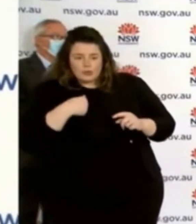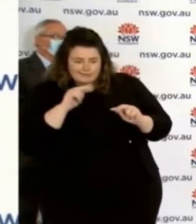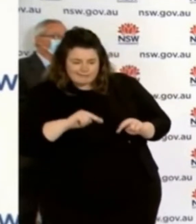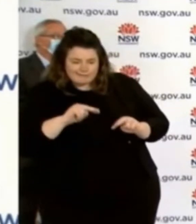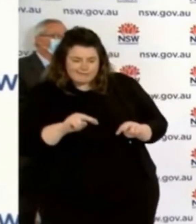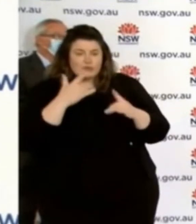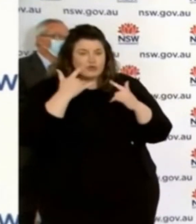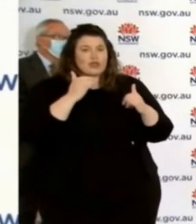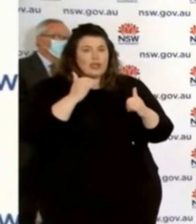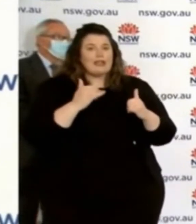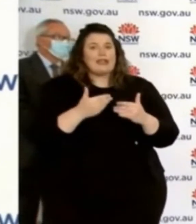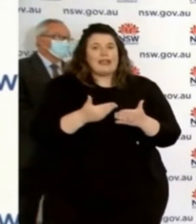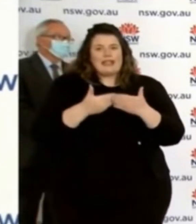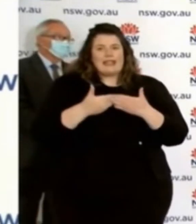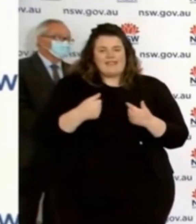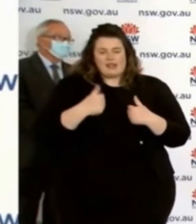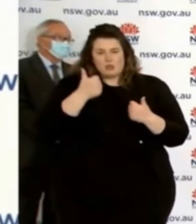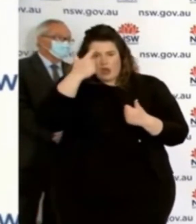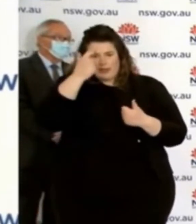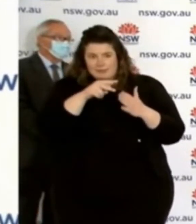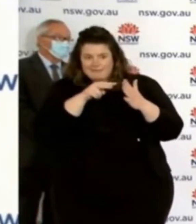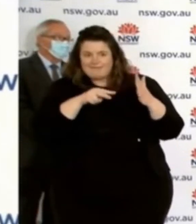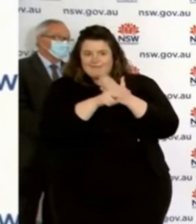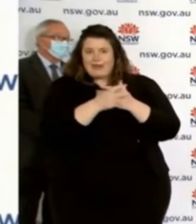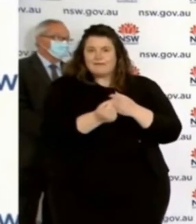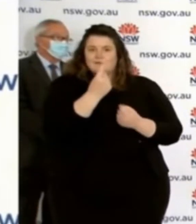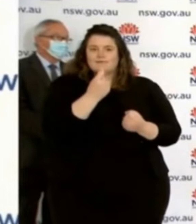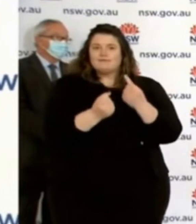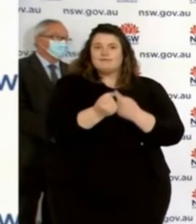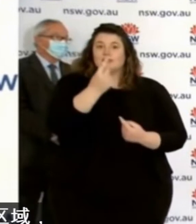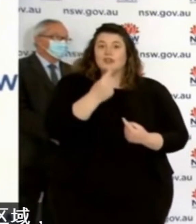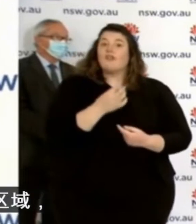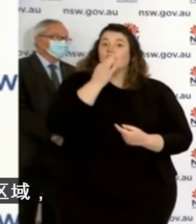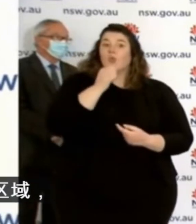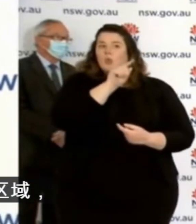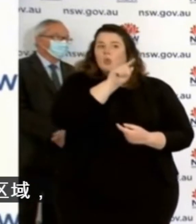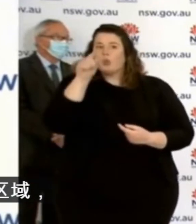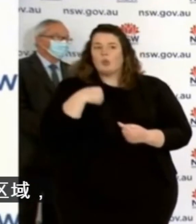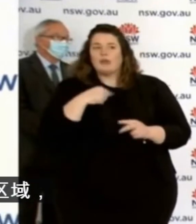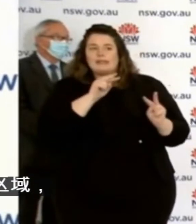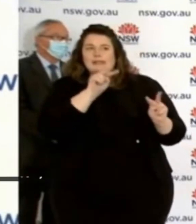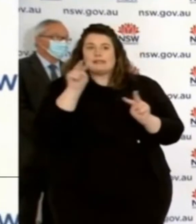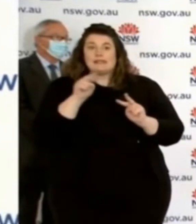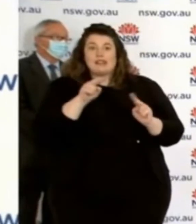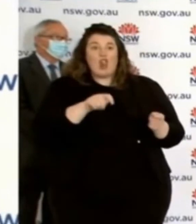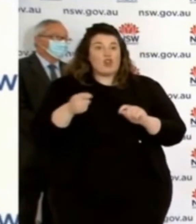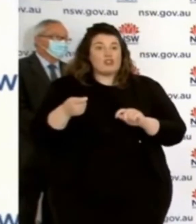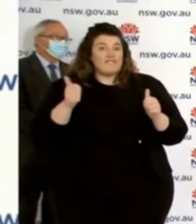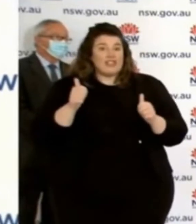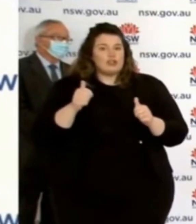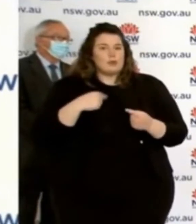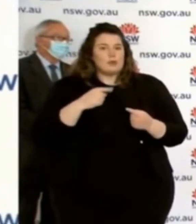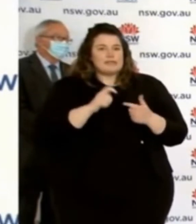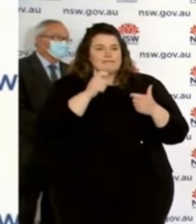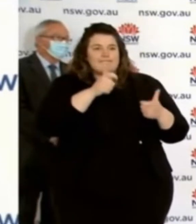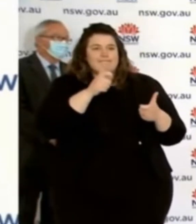opportunity to almost foreshadow what is occurring, and there are a couple of local government areas today that we're keeping an eye on. Even though you may come out of lockdown today,